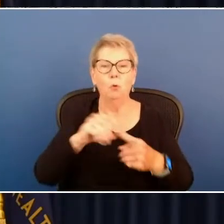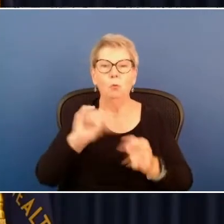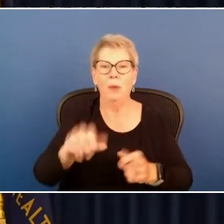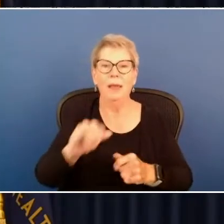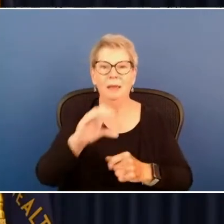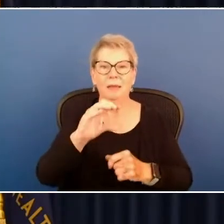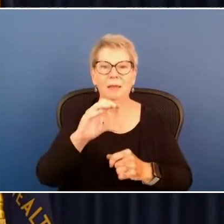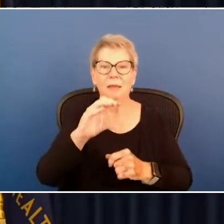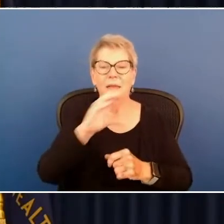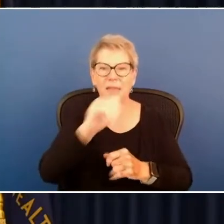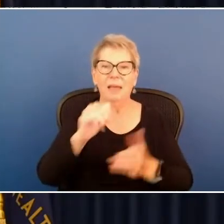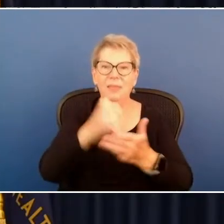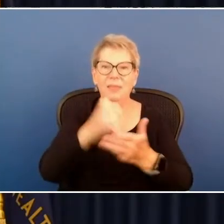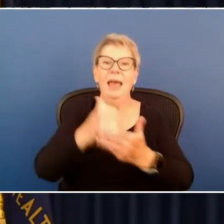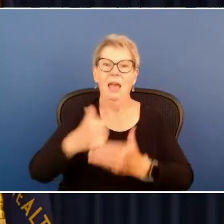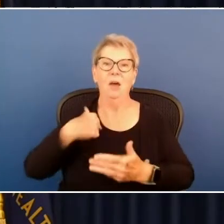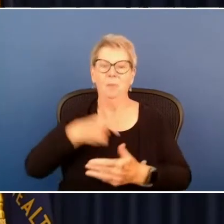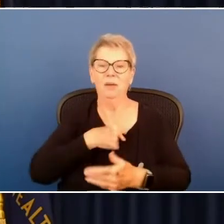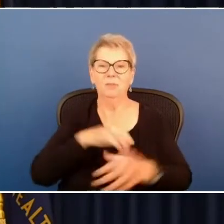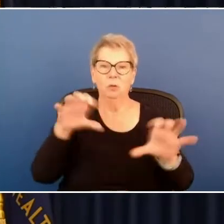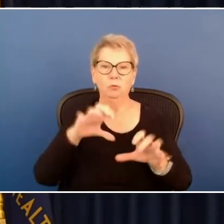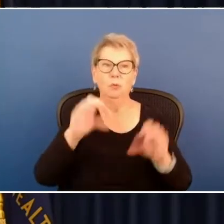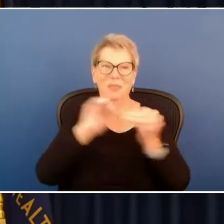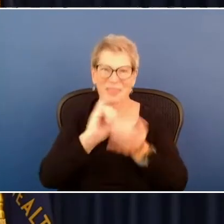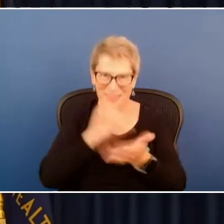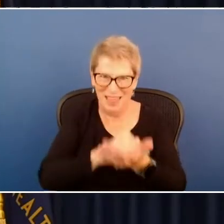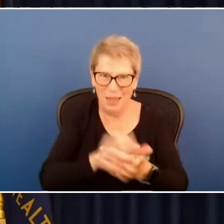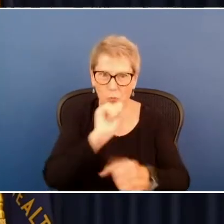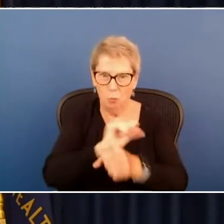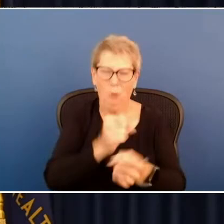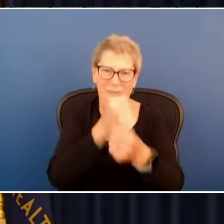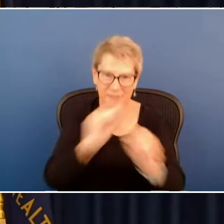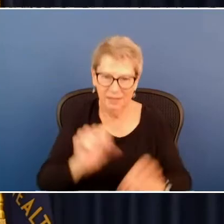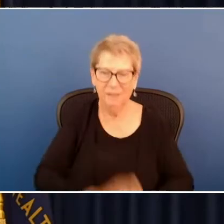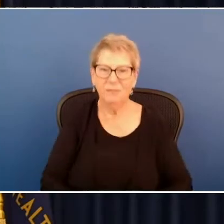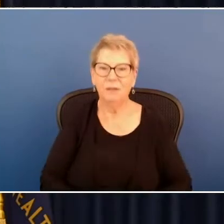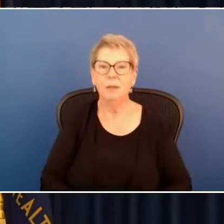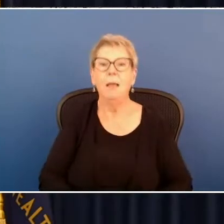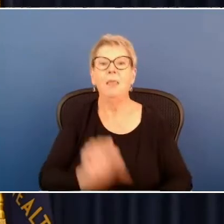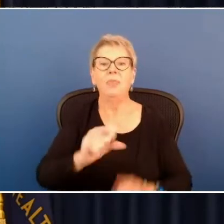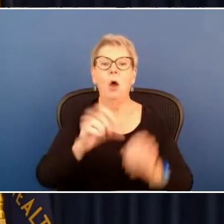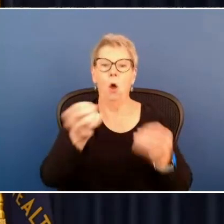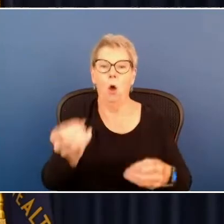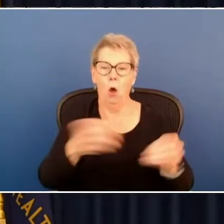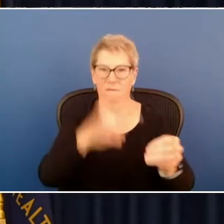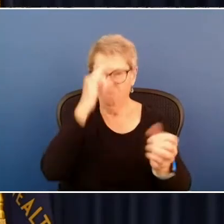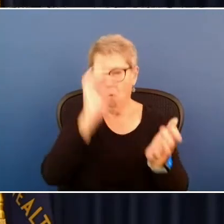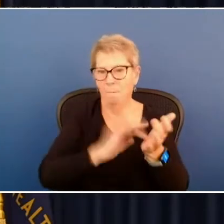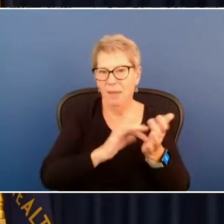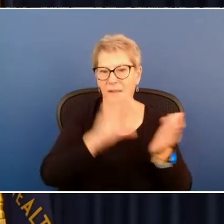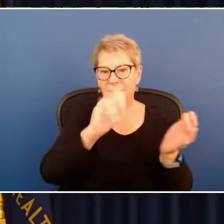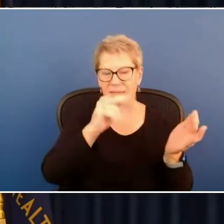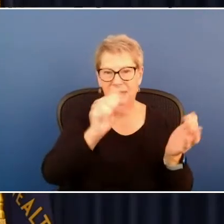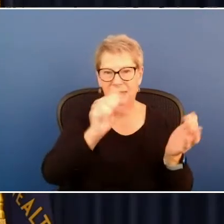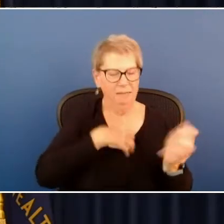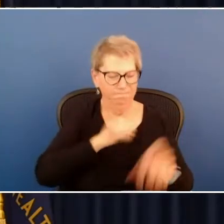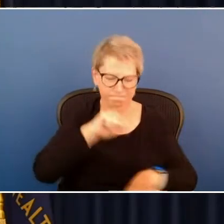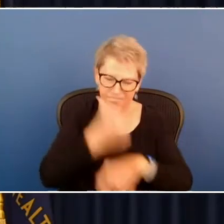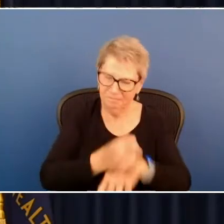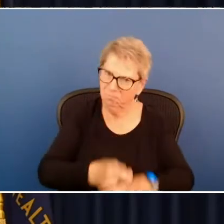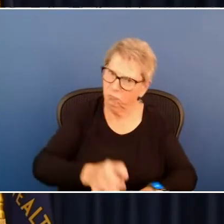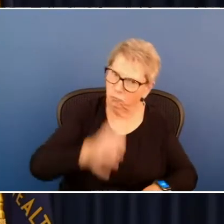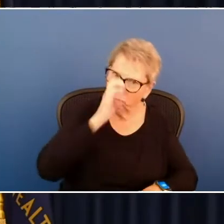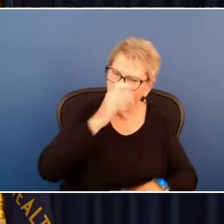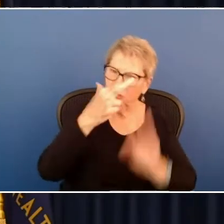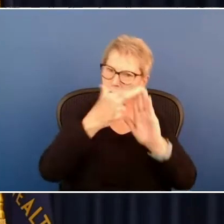helps us do this safely. Our Office of Medical Cannabis has established strict regulations and the safety